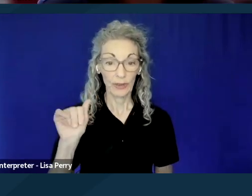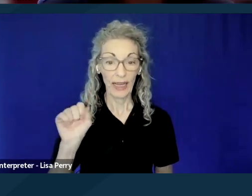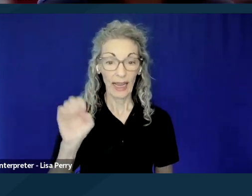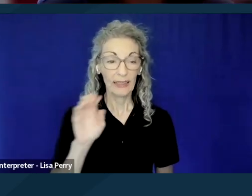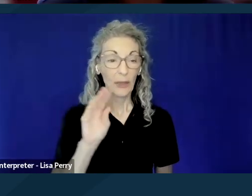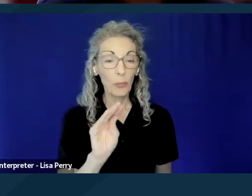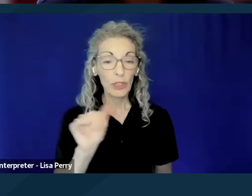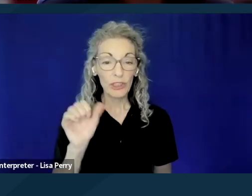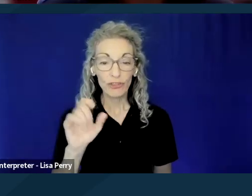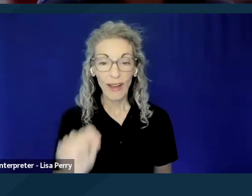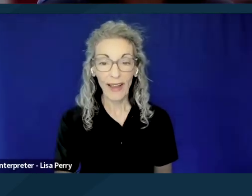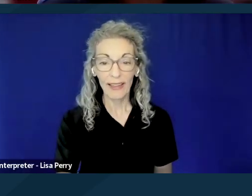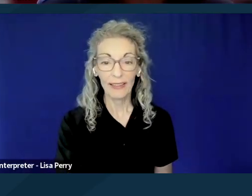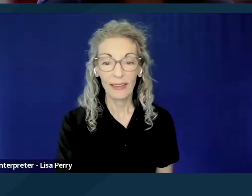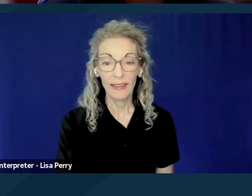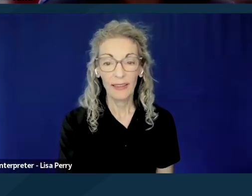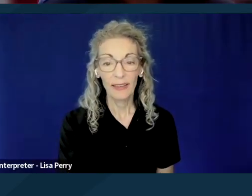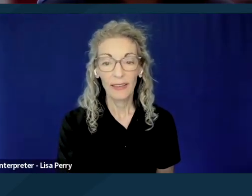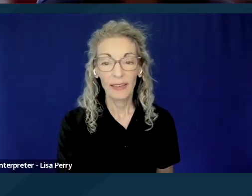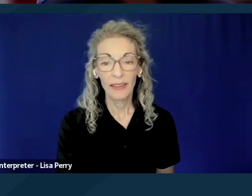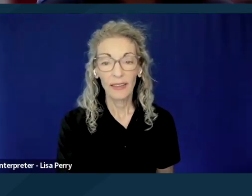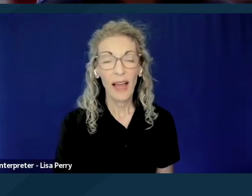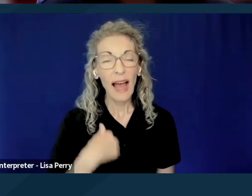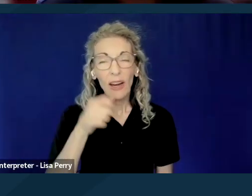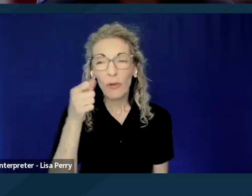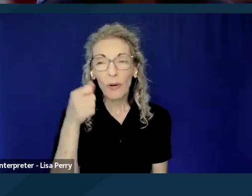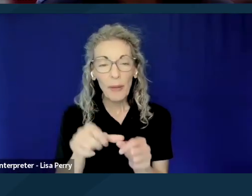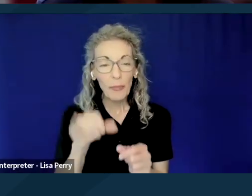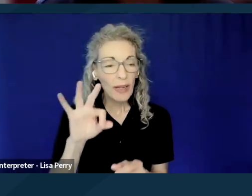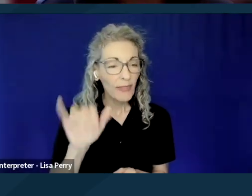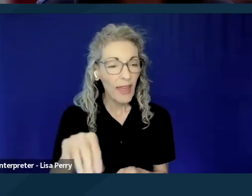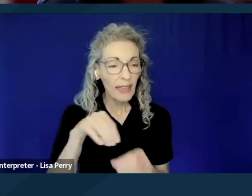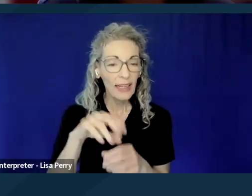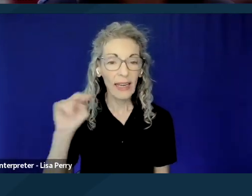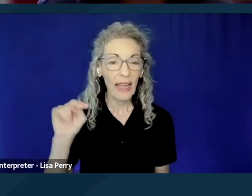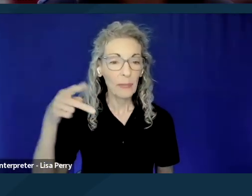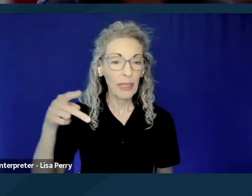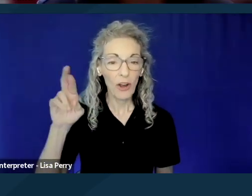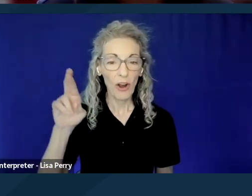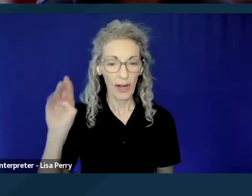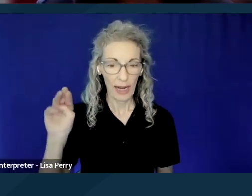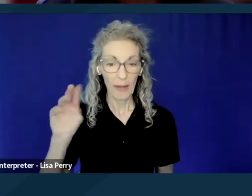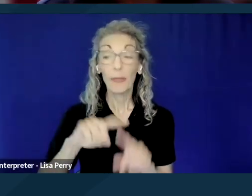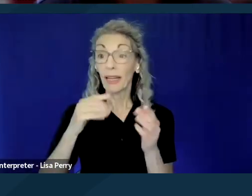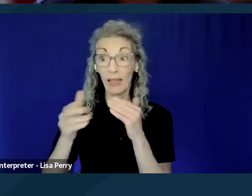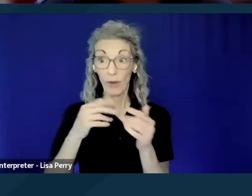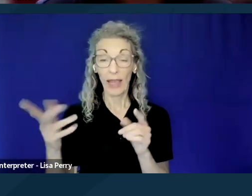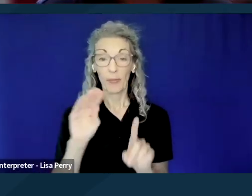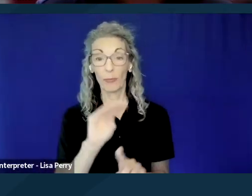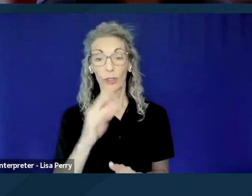Can't remember if it's in the NPRM or not, but in any event, it's in the chat for people who want it.